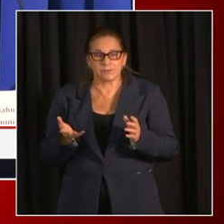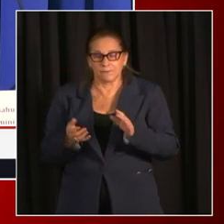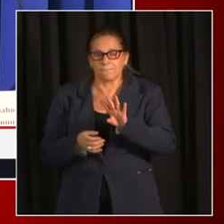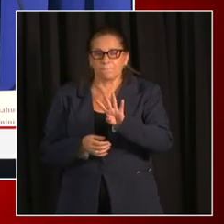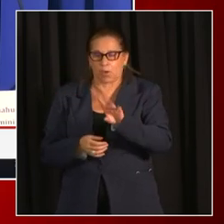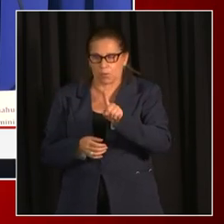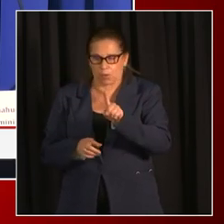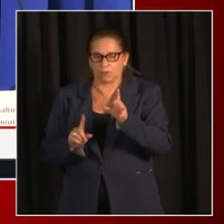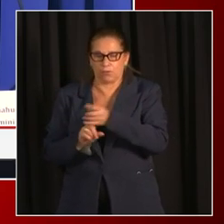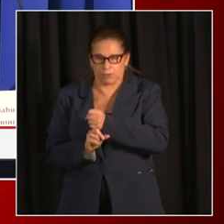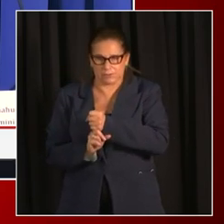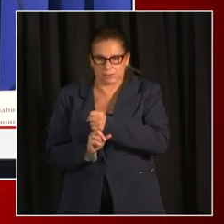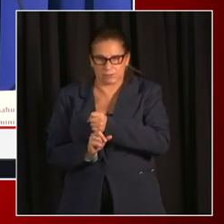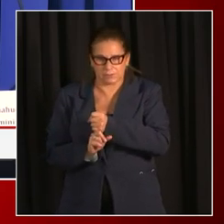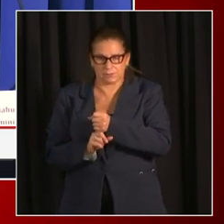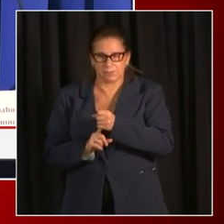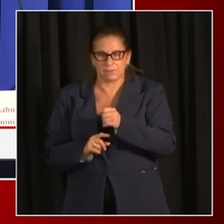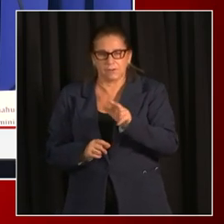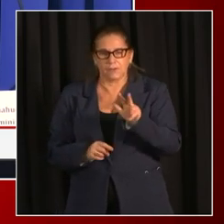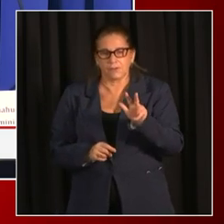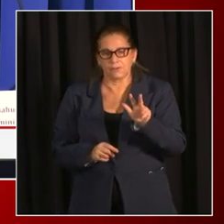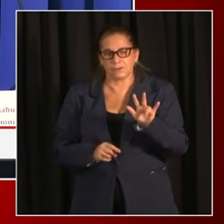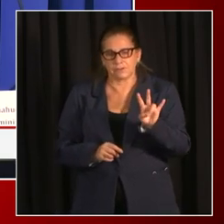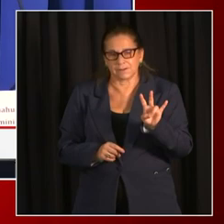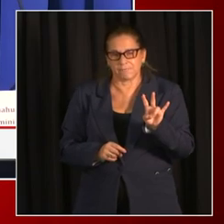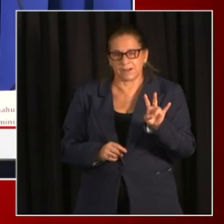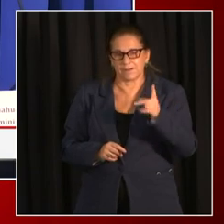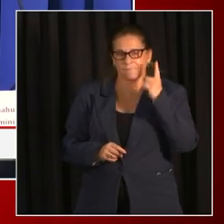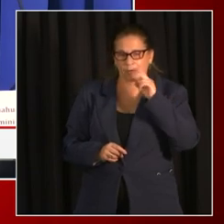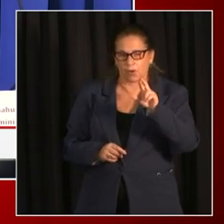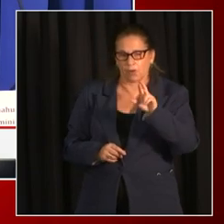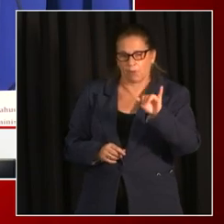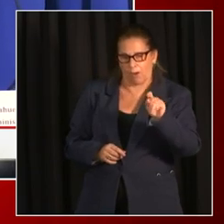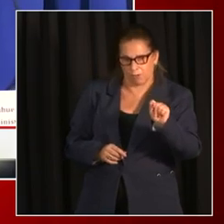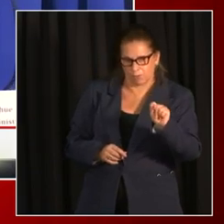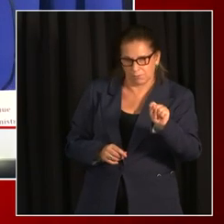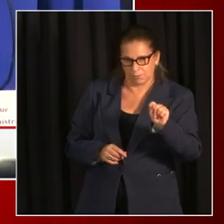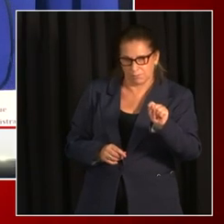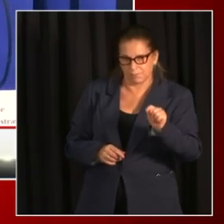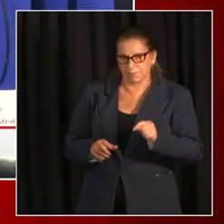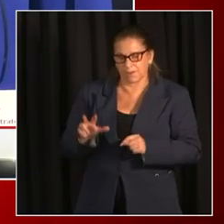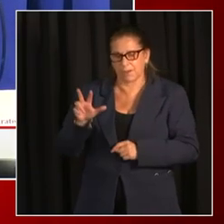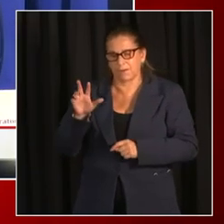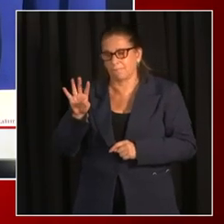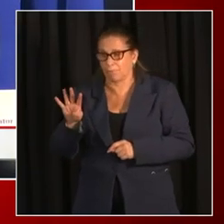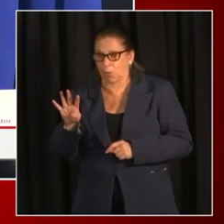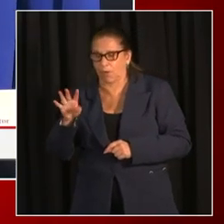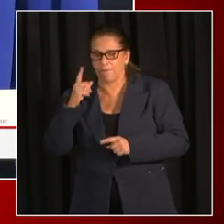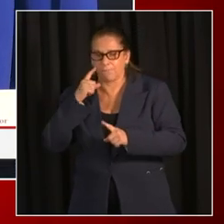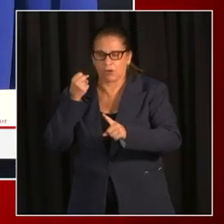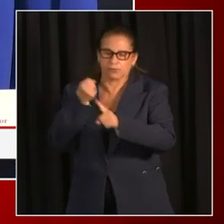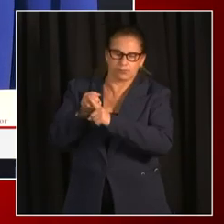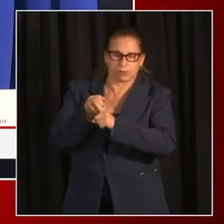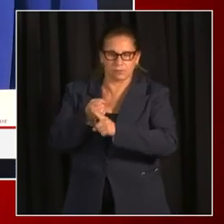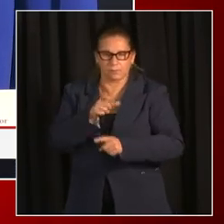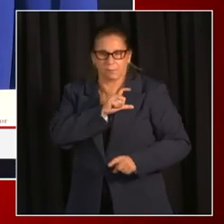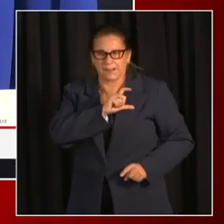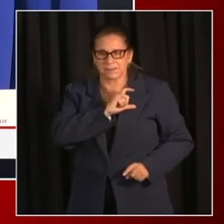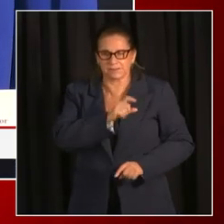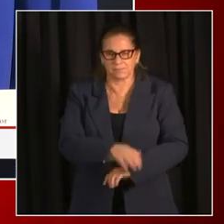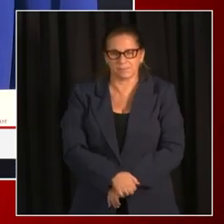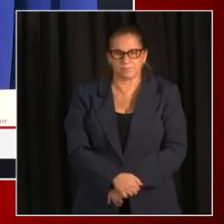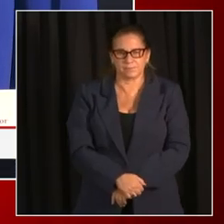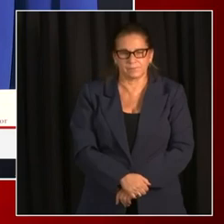that case, 37 for rioting, 4 for an assault on a police officer. Can I follow up on that, Deputy